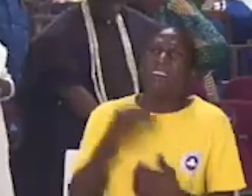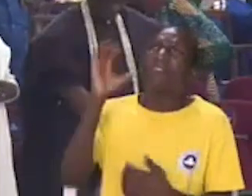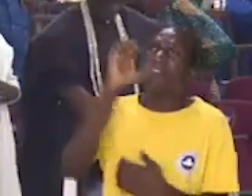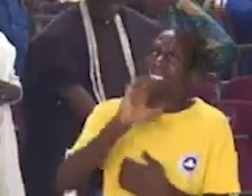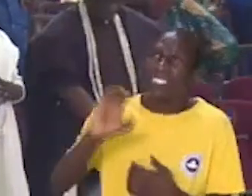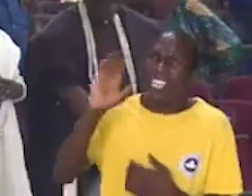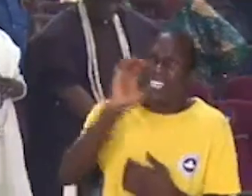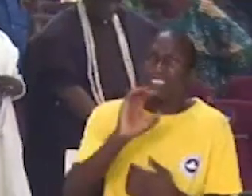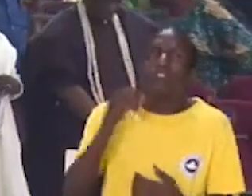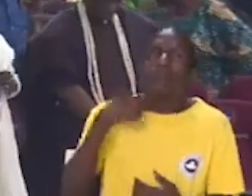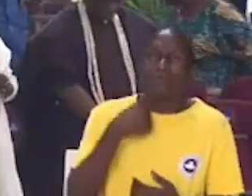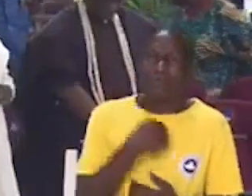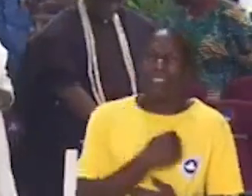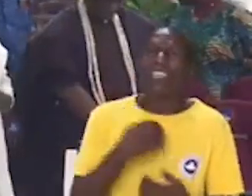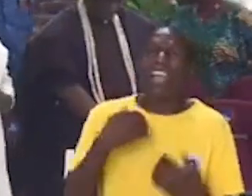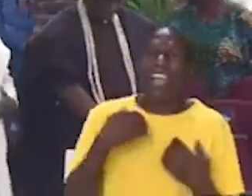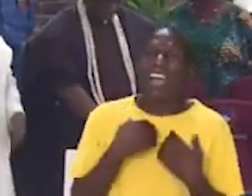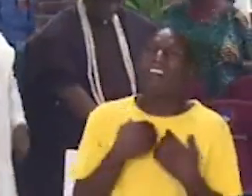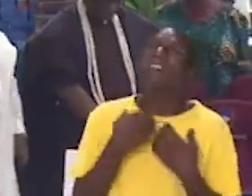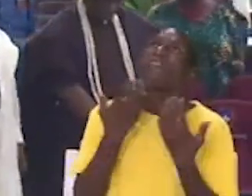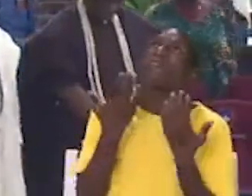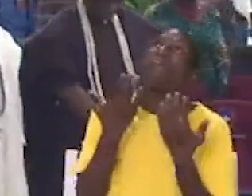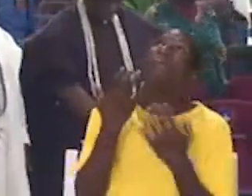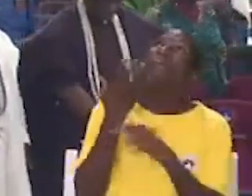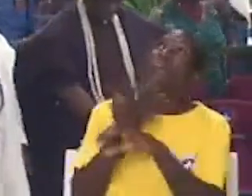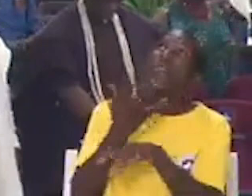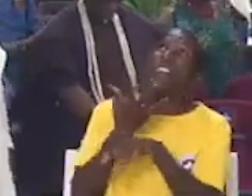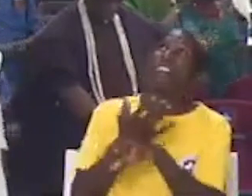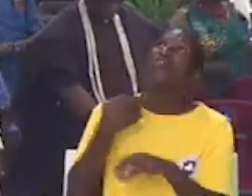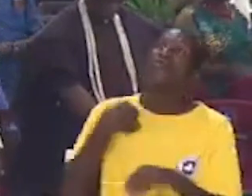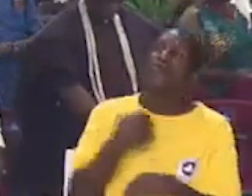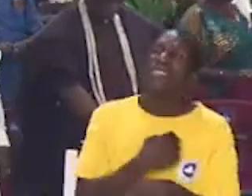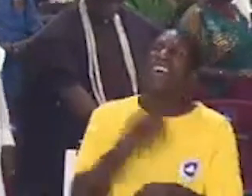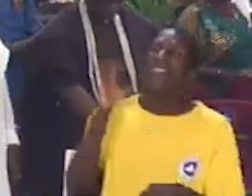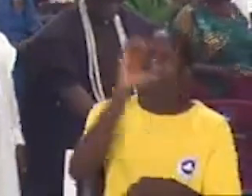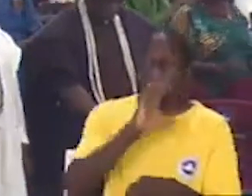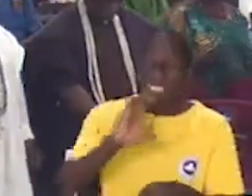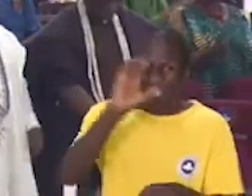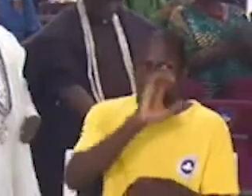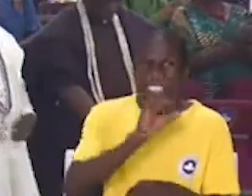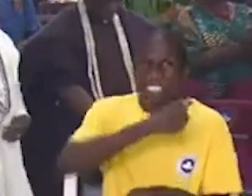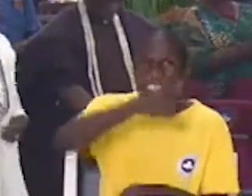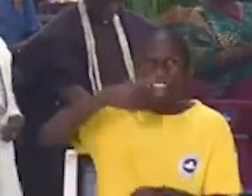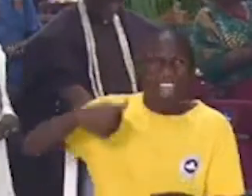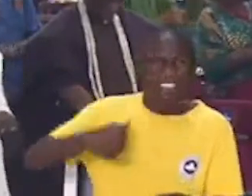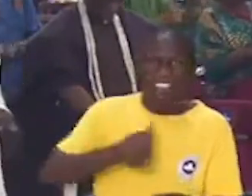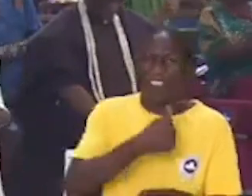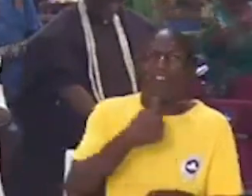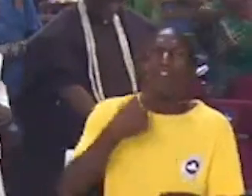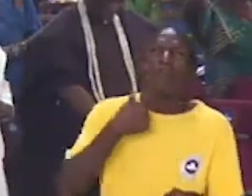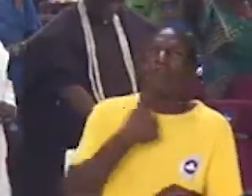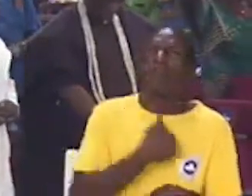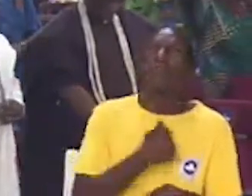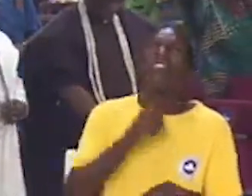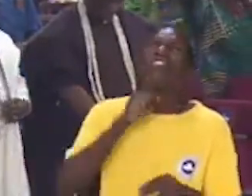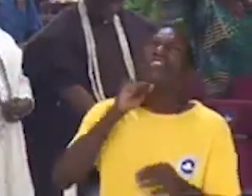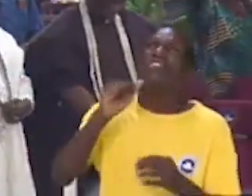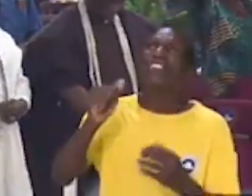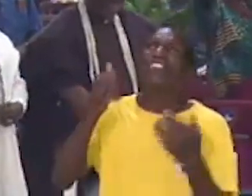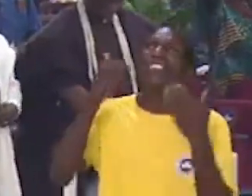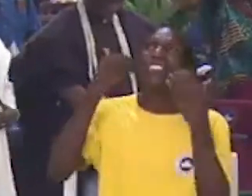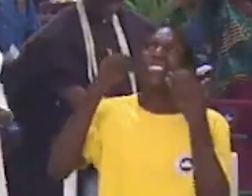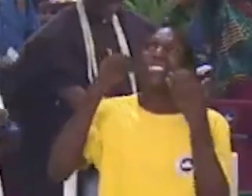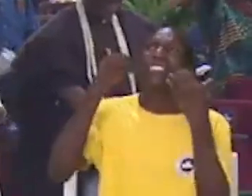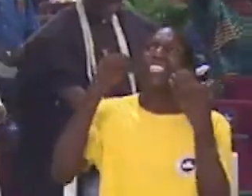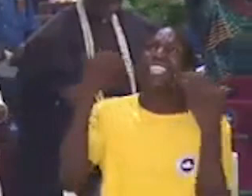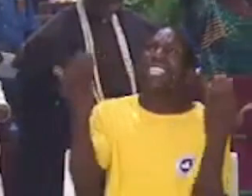we have served what is less than you. We have served ourselves. We have not given you praise or gratitude. We